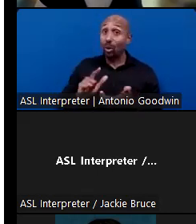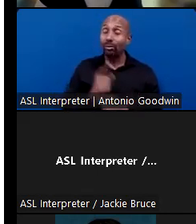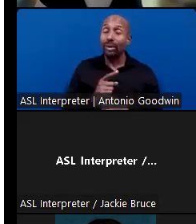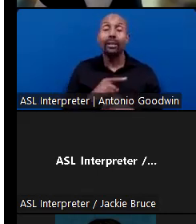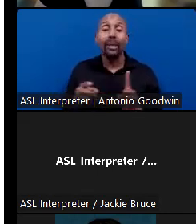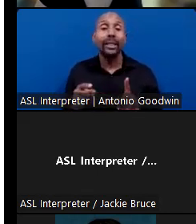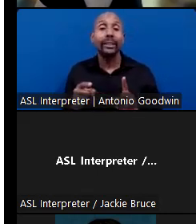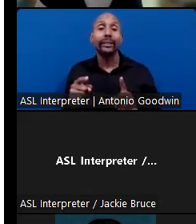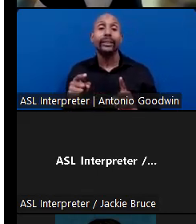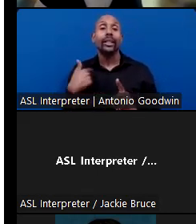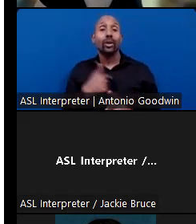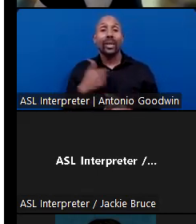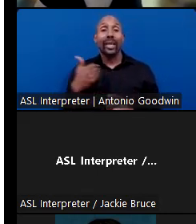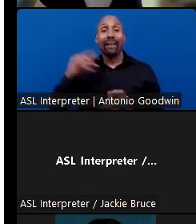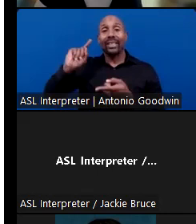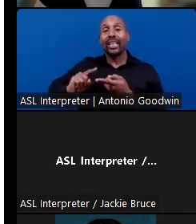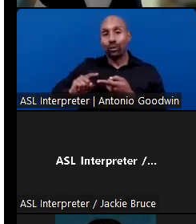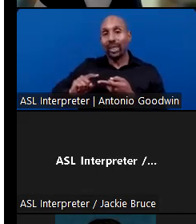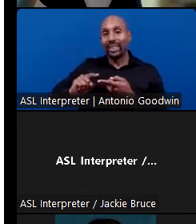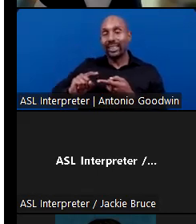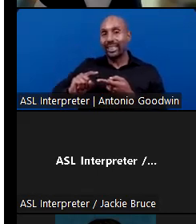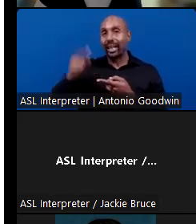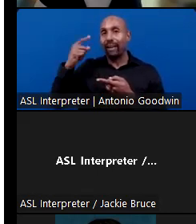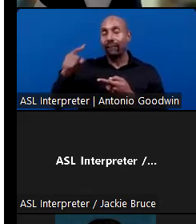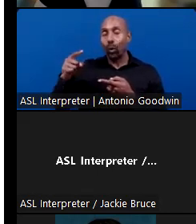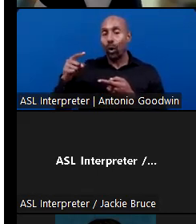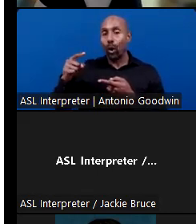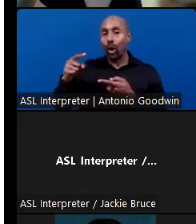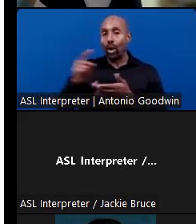trend. Our case rates are decreasing.